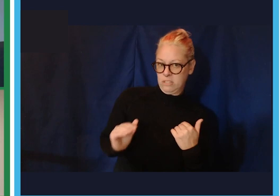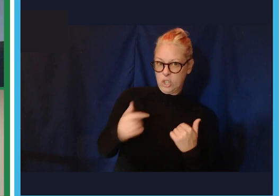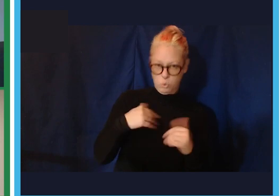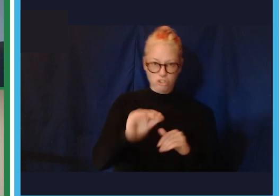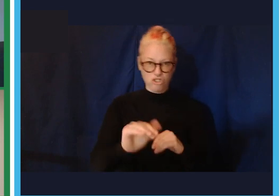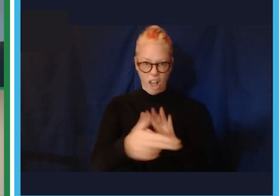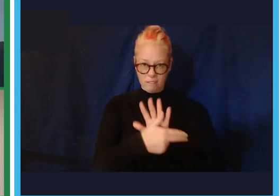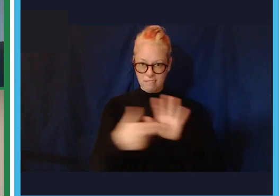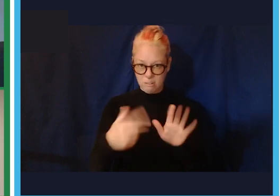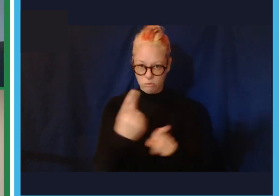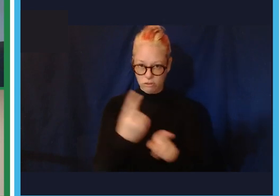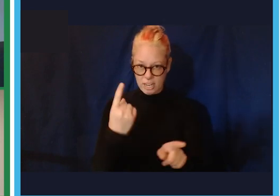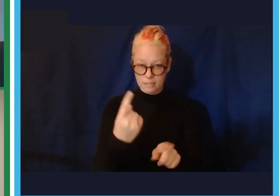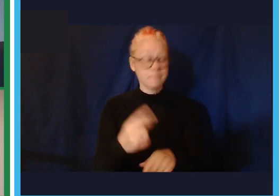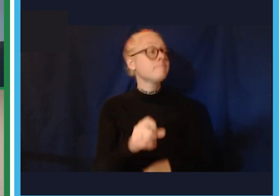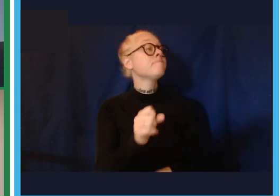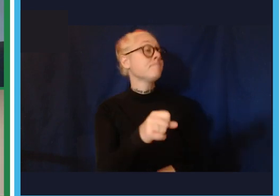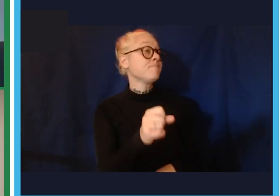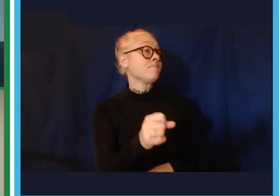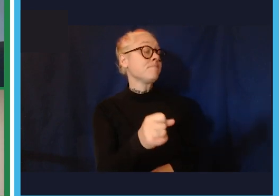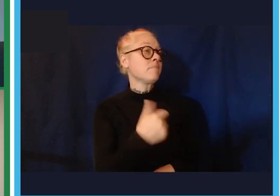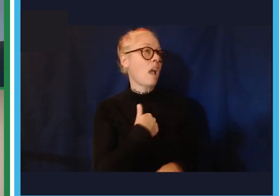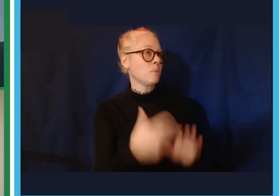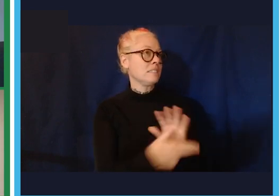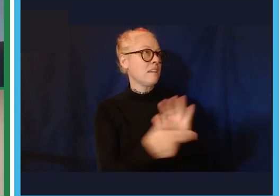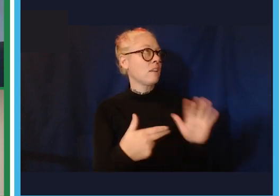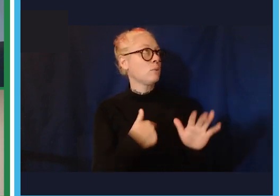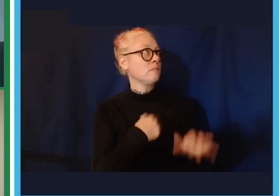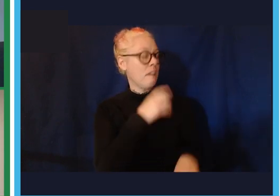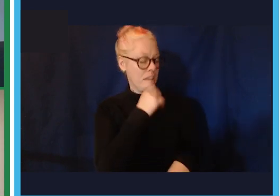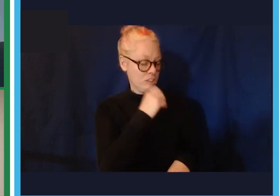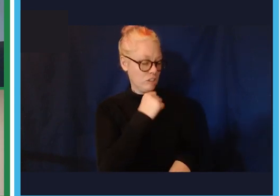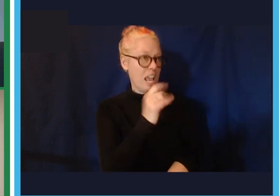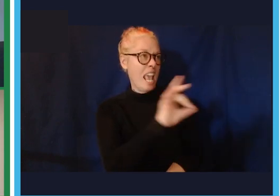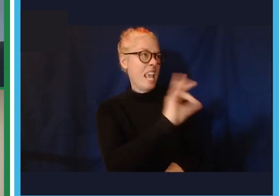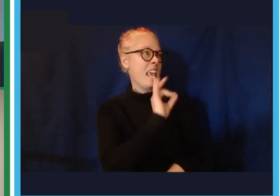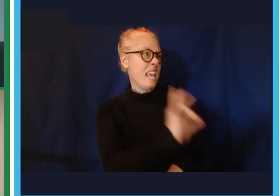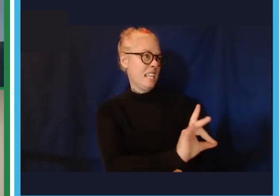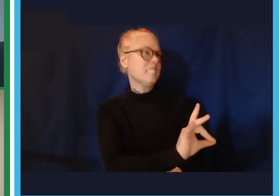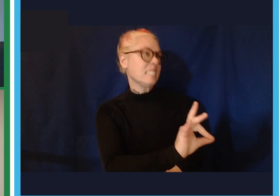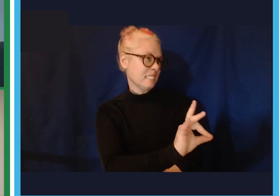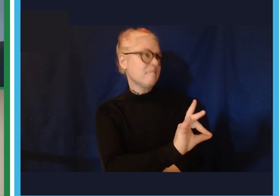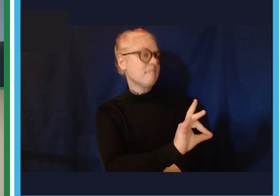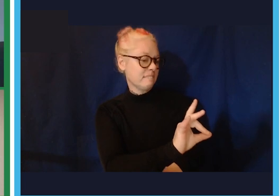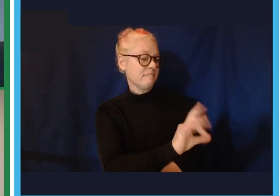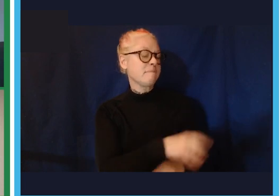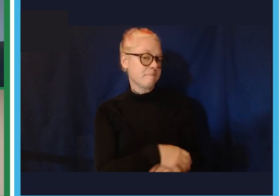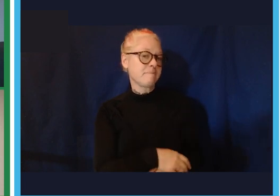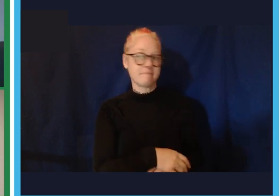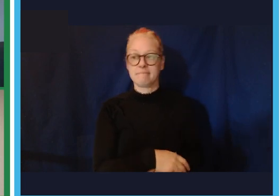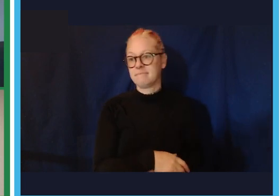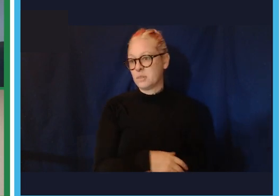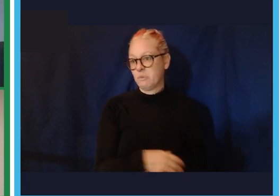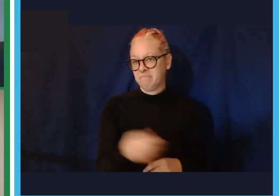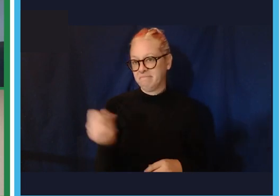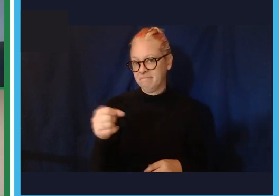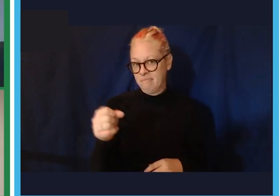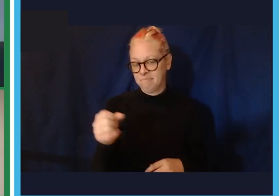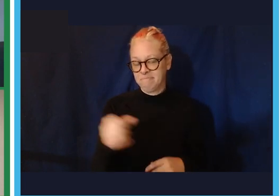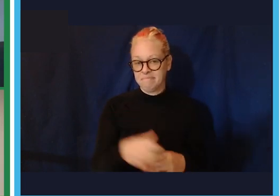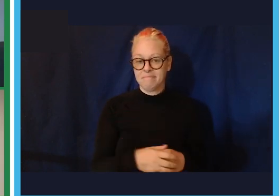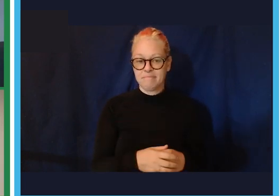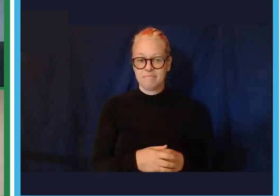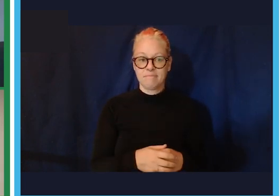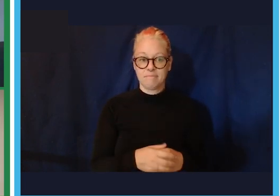early in your life, right? Like your childhood diagnosed? Yeah, I was diagnosed when I